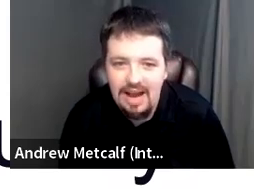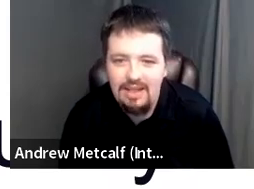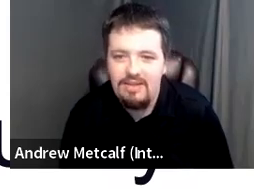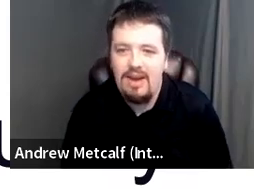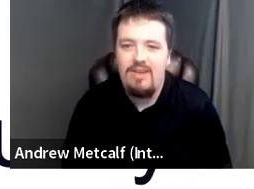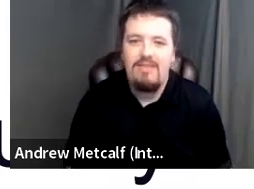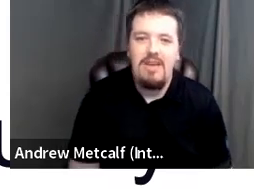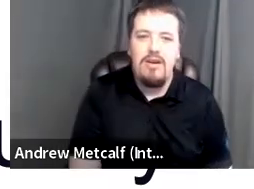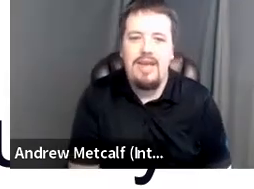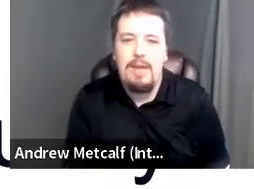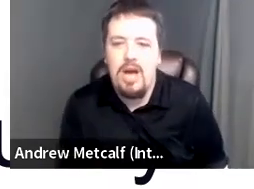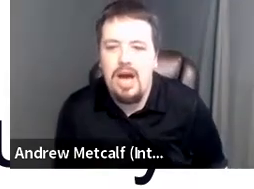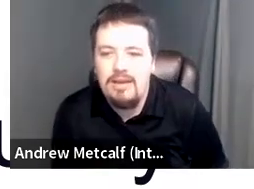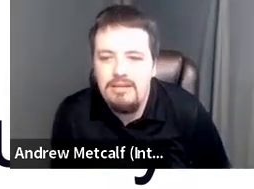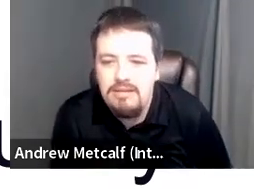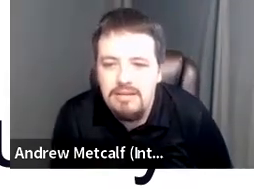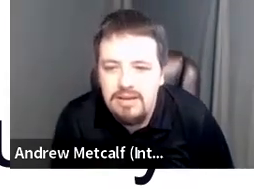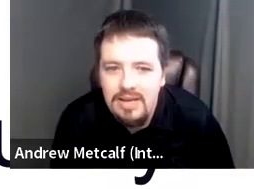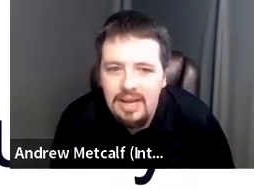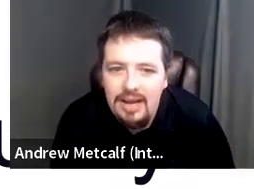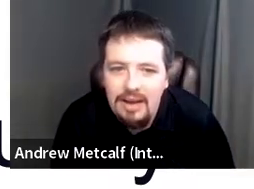That's an island there. It's near Cape Cod,